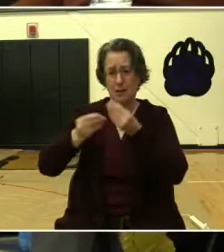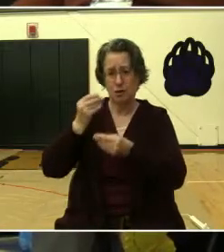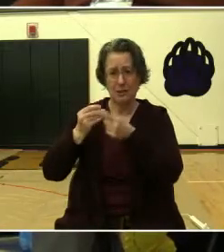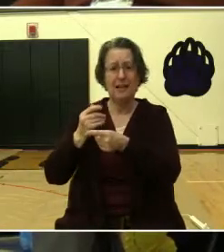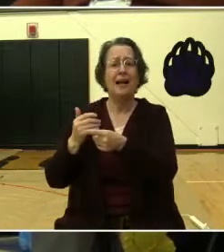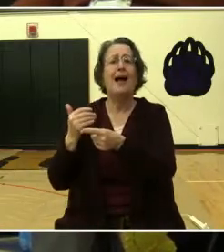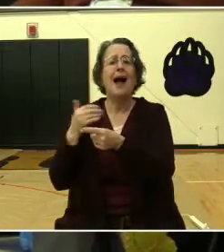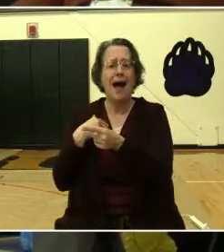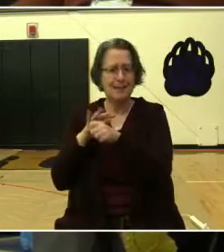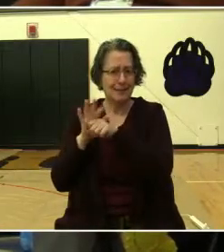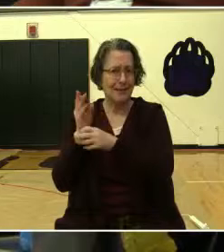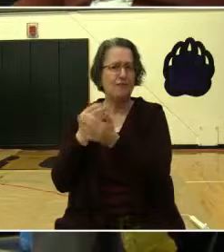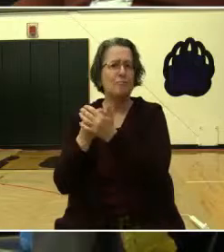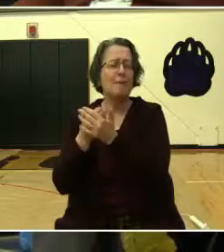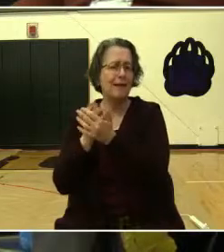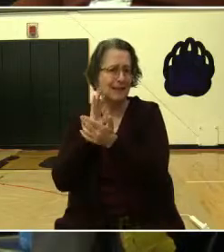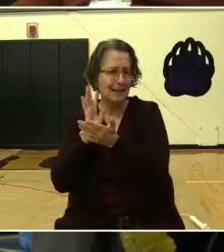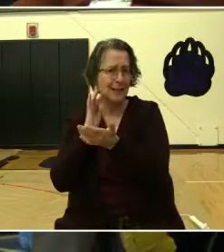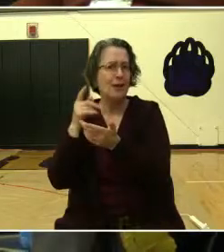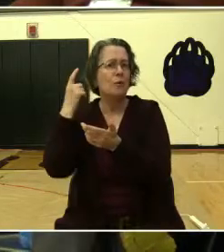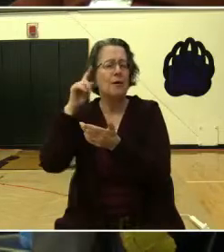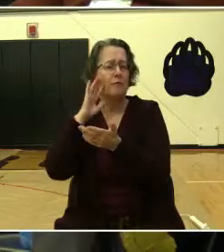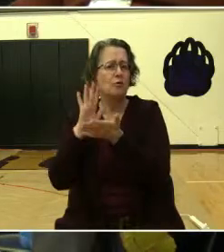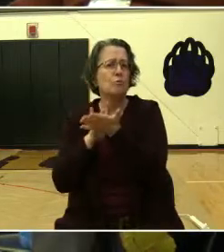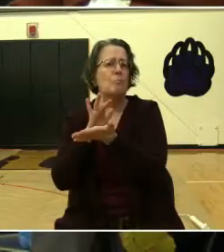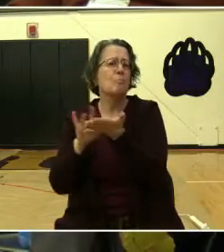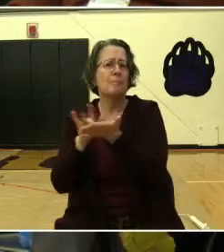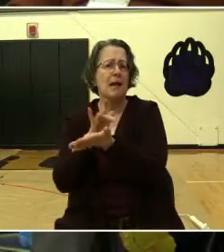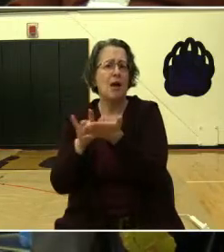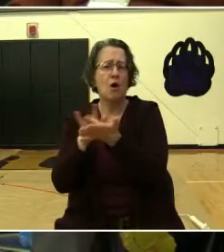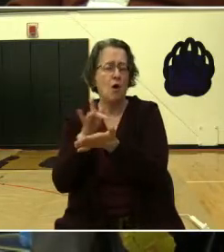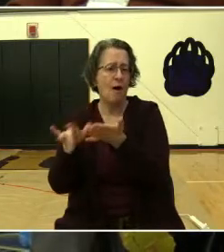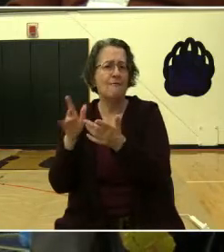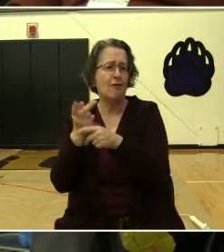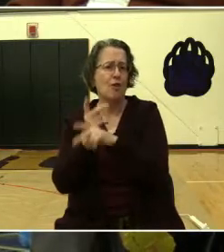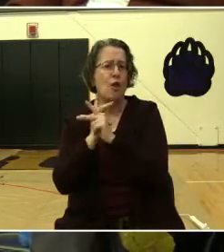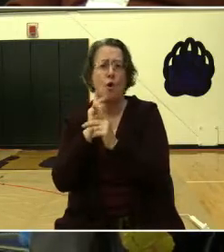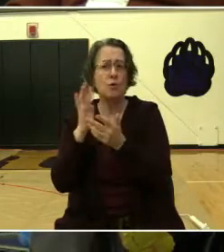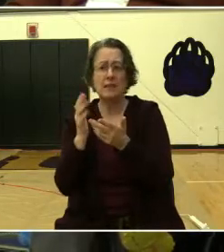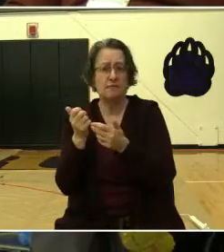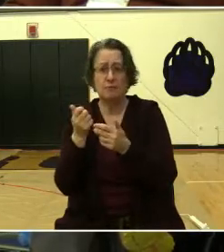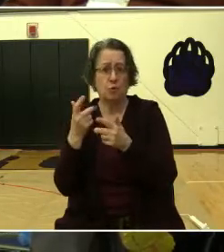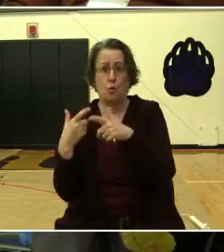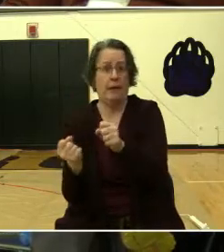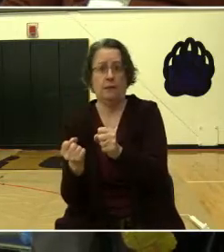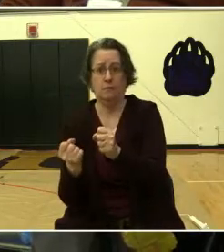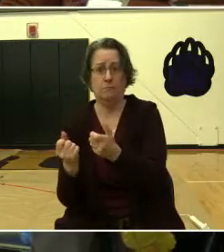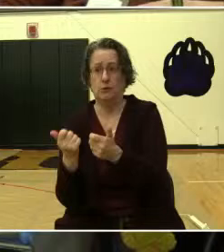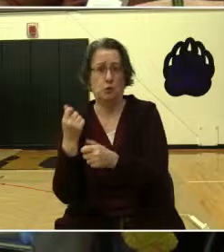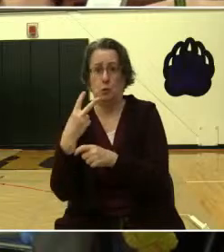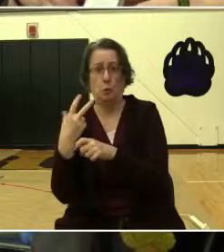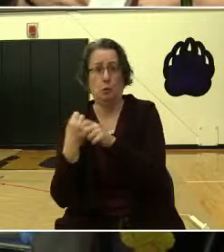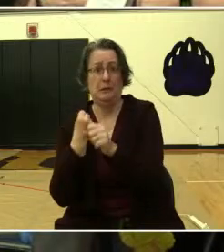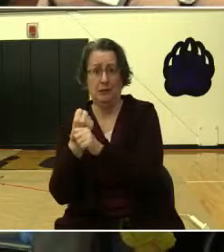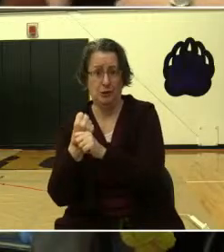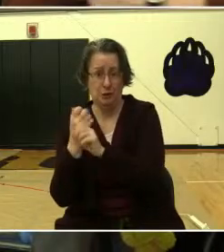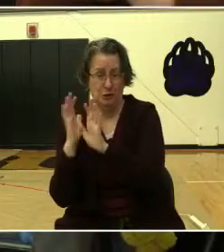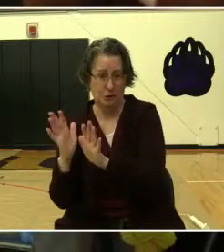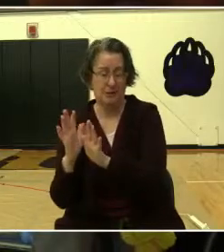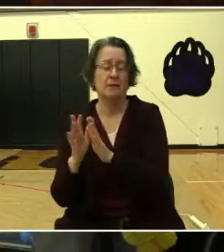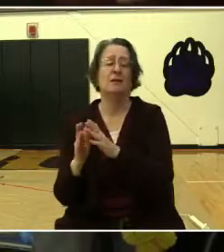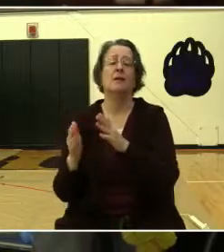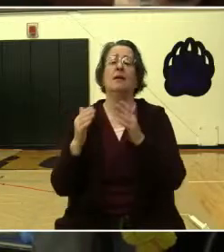loan over uh over several years two years uh that's one option another is to continue on with the